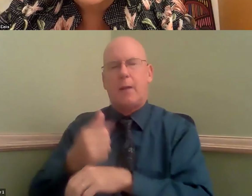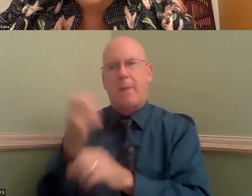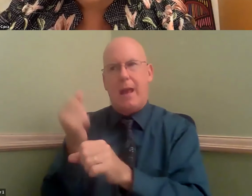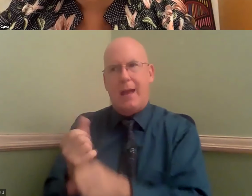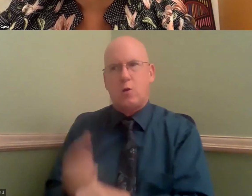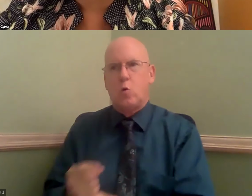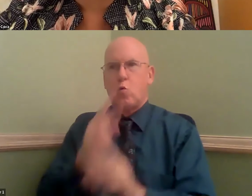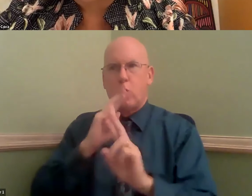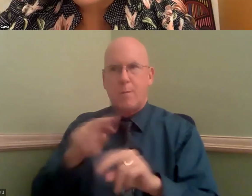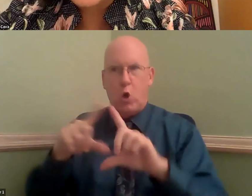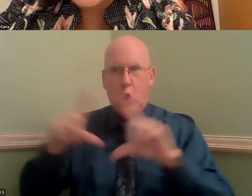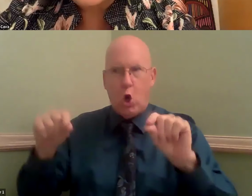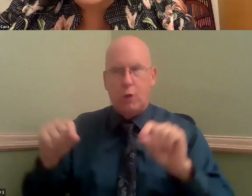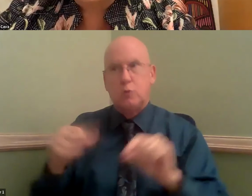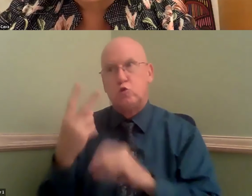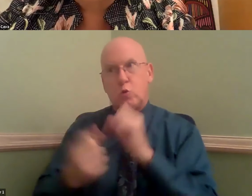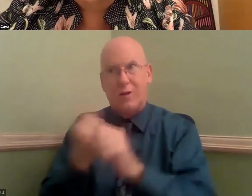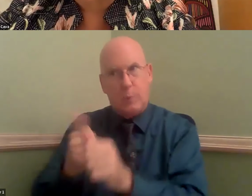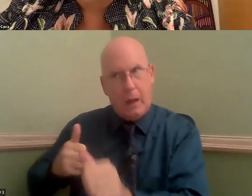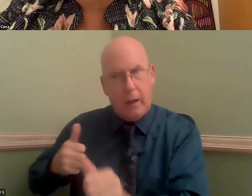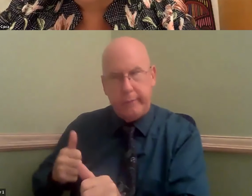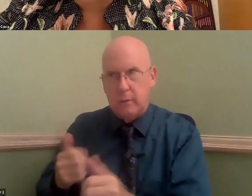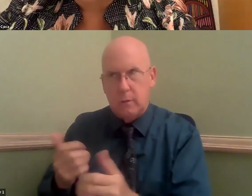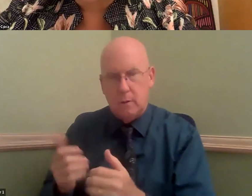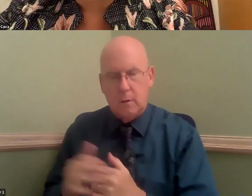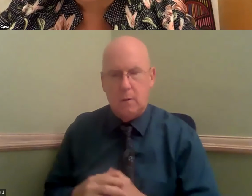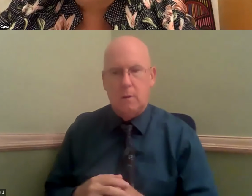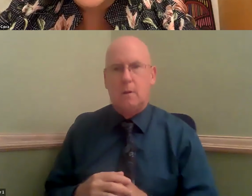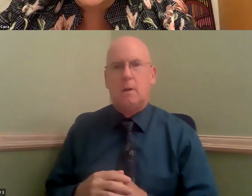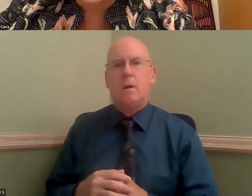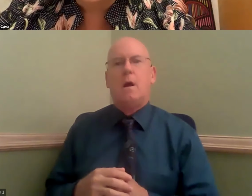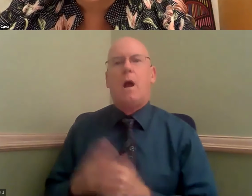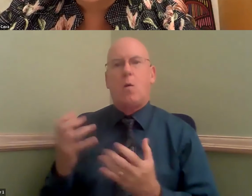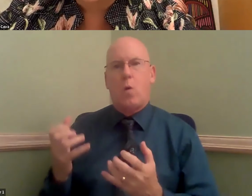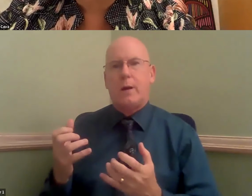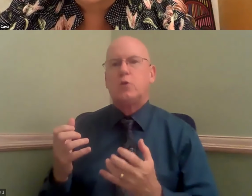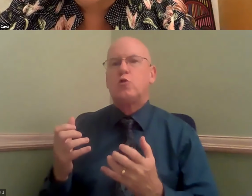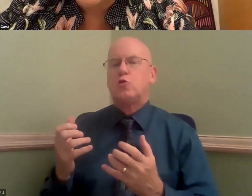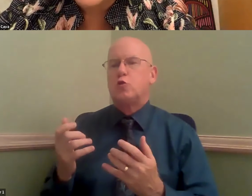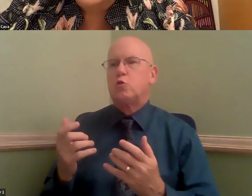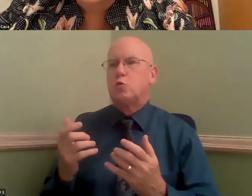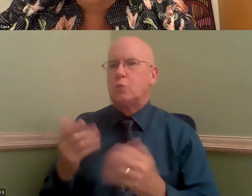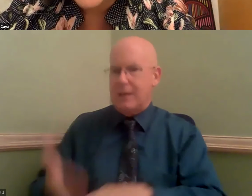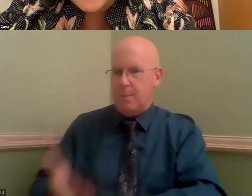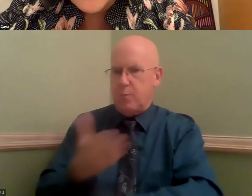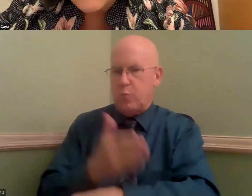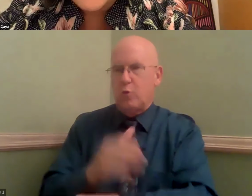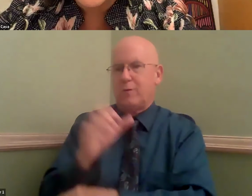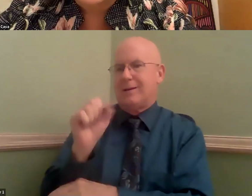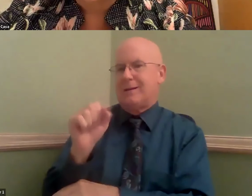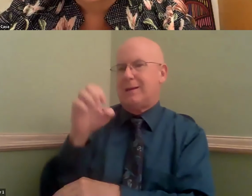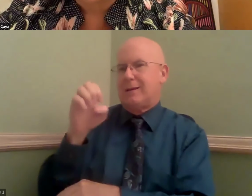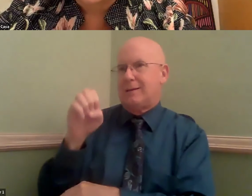delay, legislated to bring back the septic to sewer priority conversion areas, because understanding